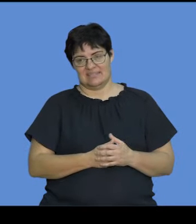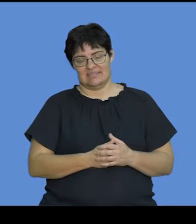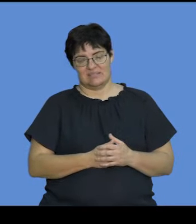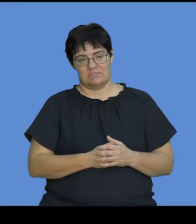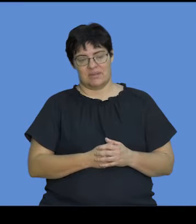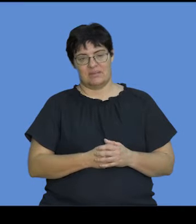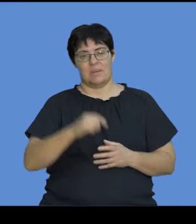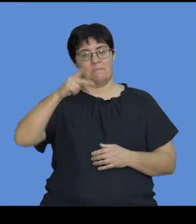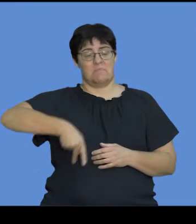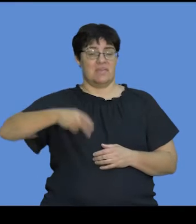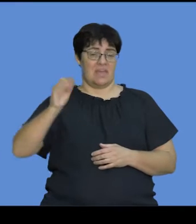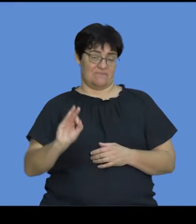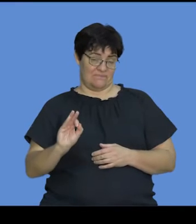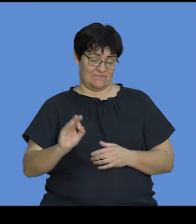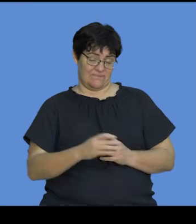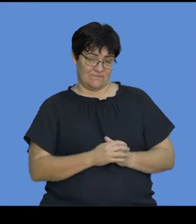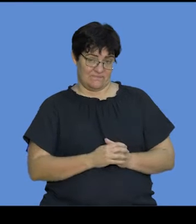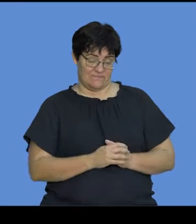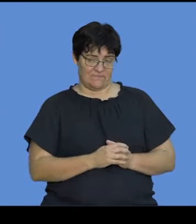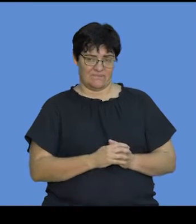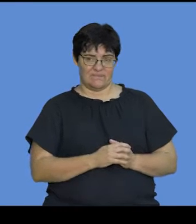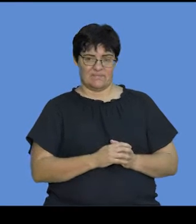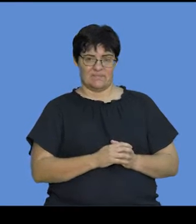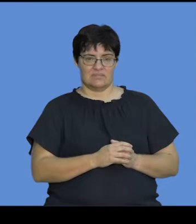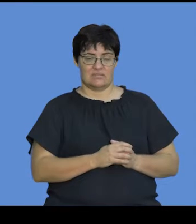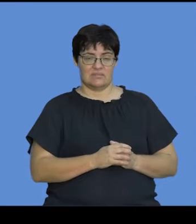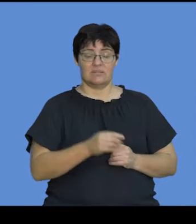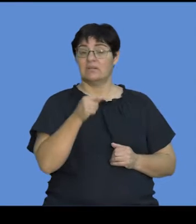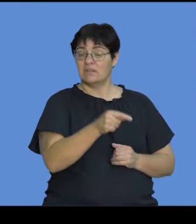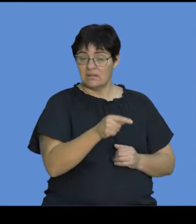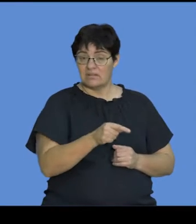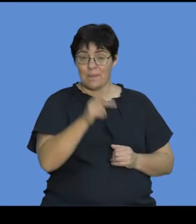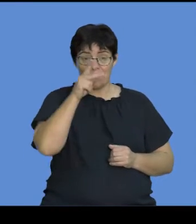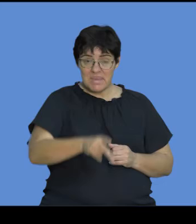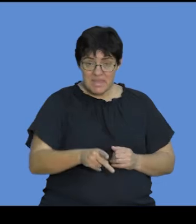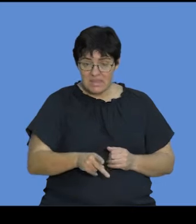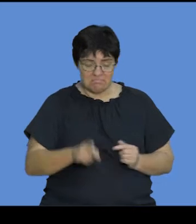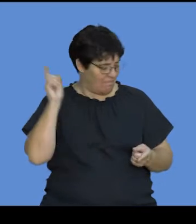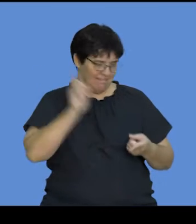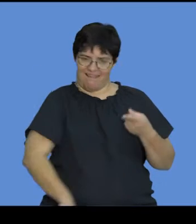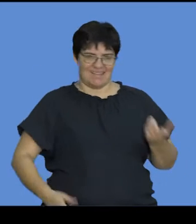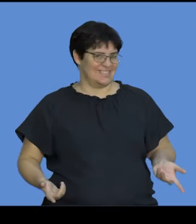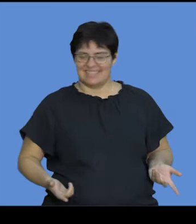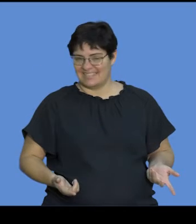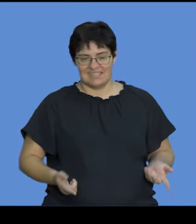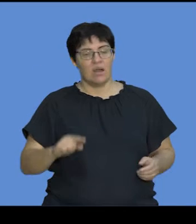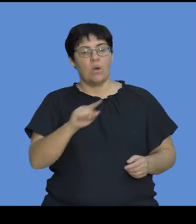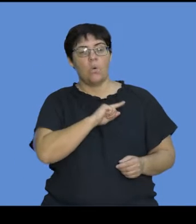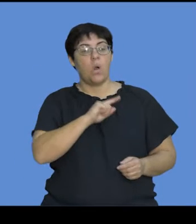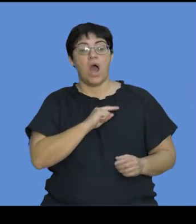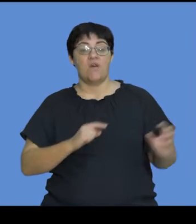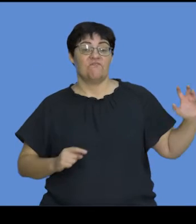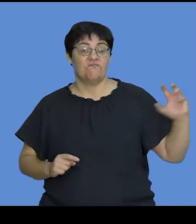okay, P final. We can't do that with momentum because it's not a